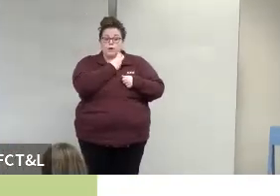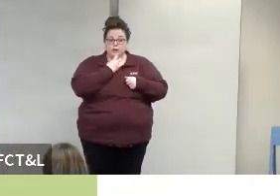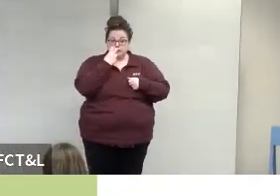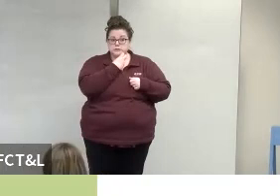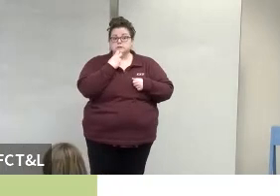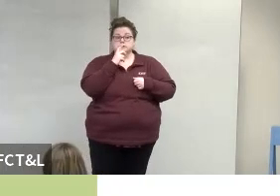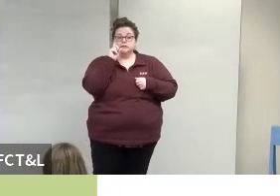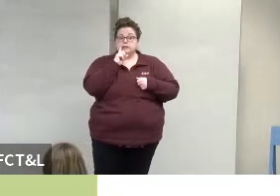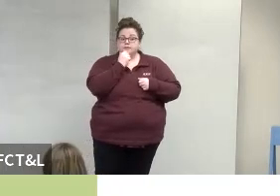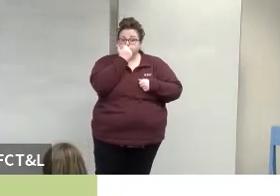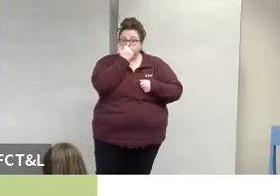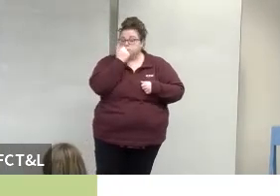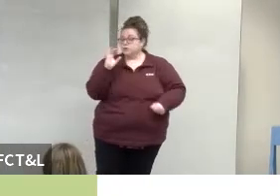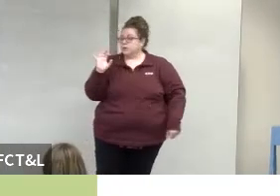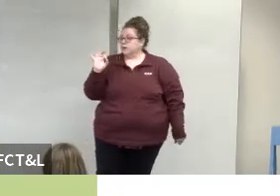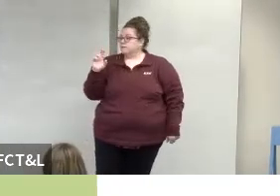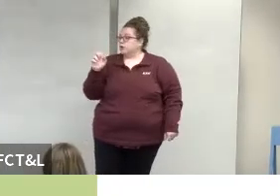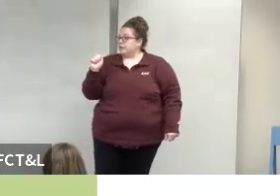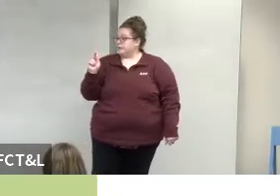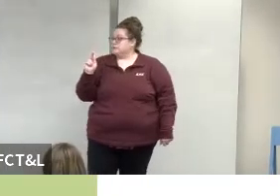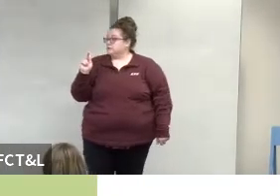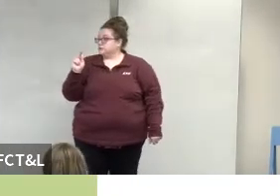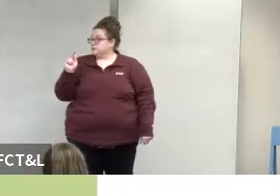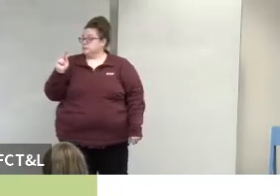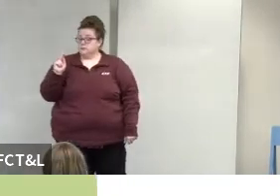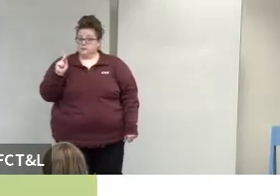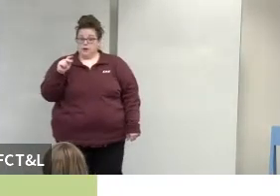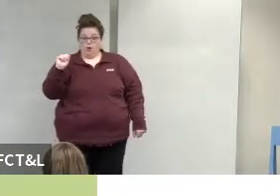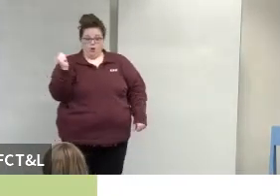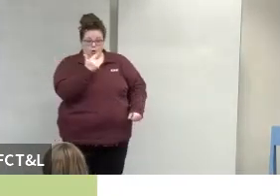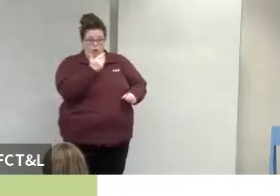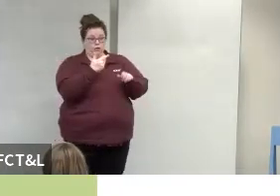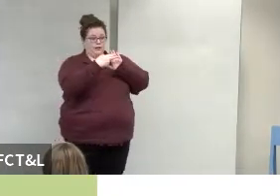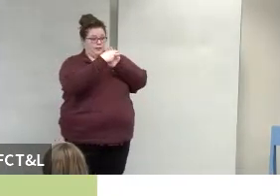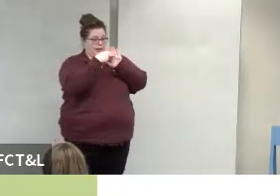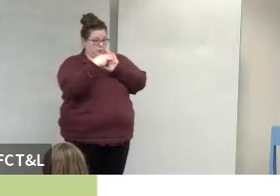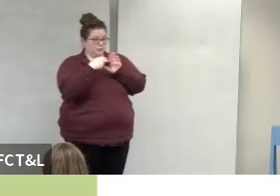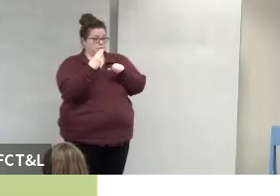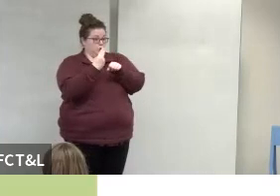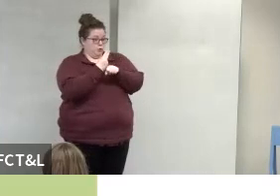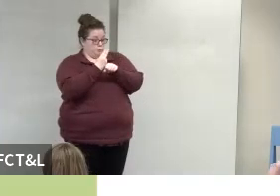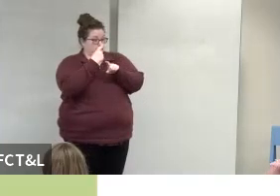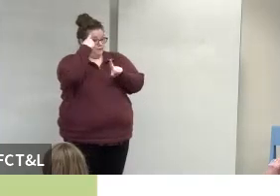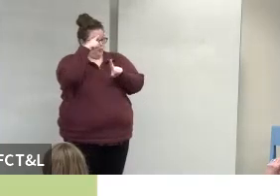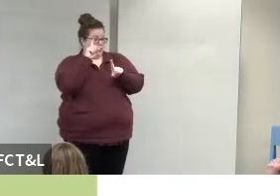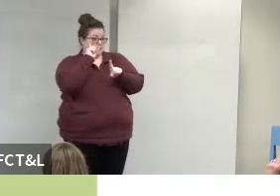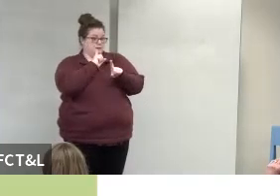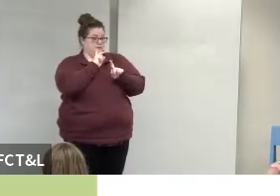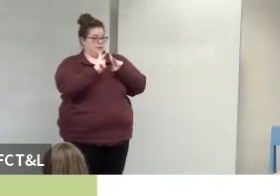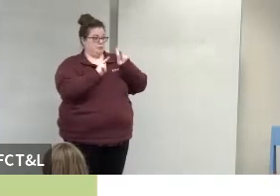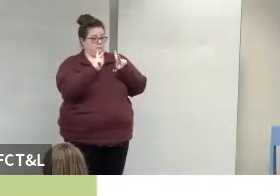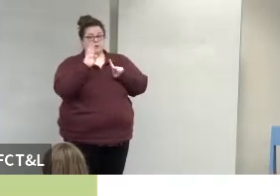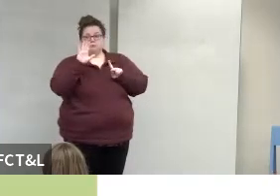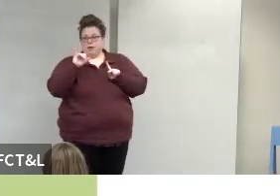impaired, handicapped, oralist, deaf mute, and freak. Those were the old terms that were labeled or put upon the